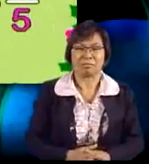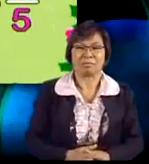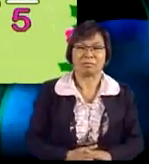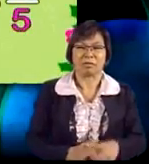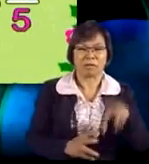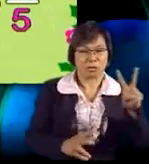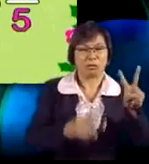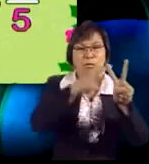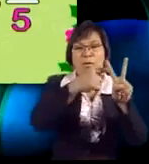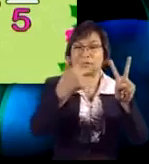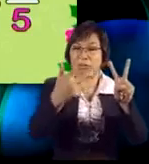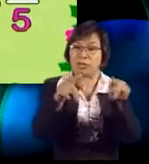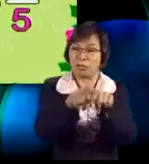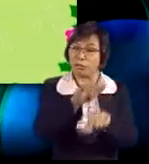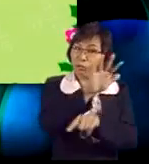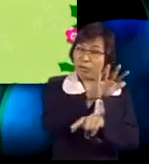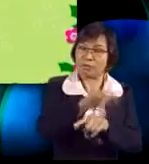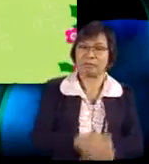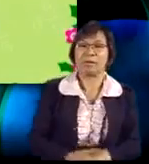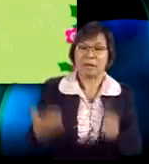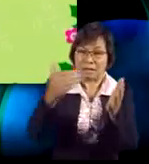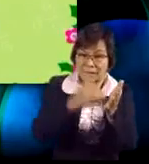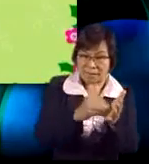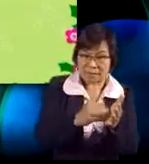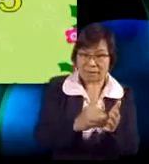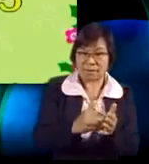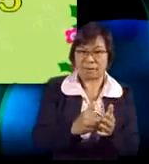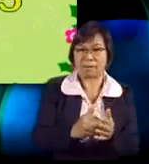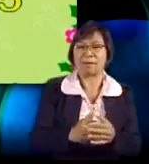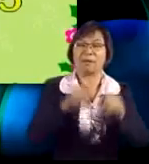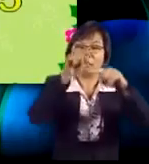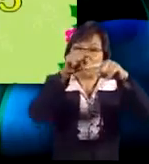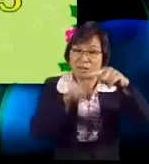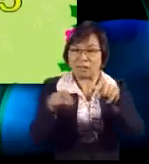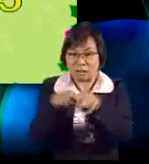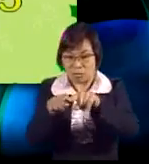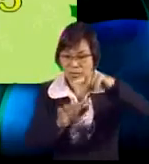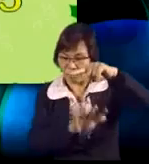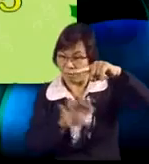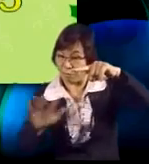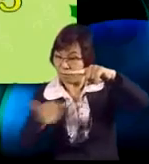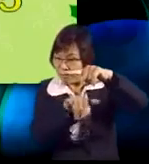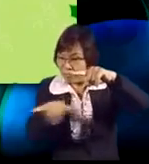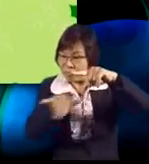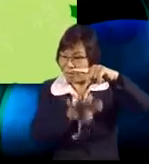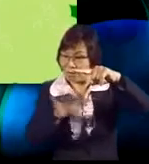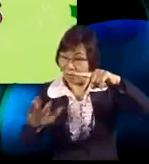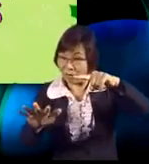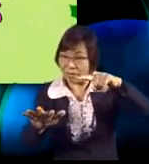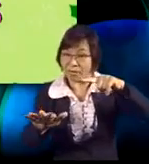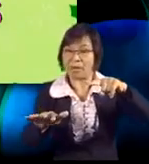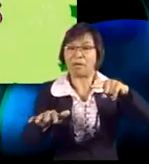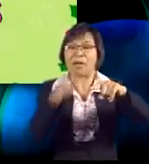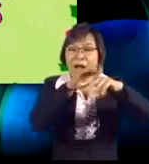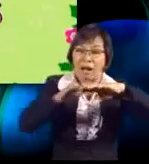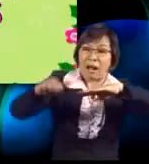and 3 and 4/5? 2 plus 3 equals 5. Again, the fractions have